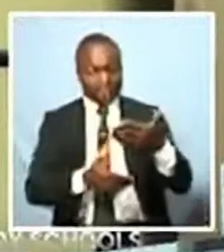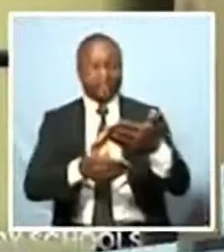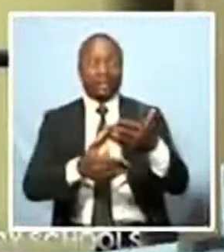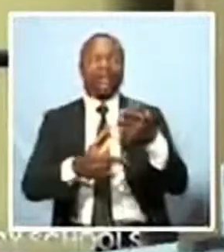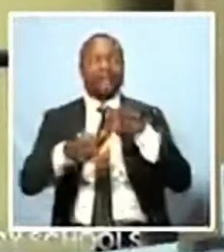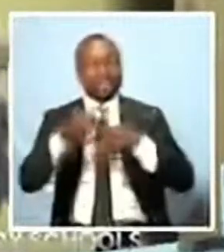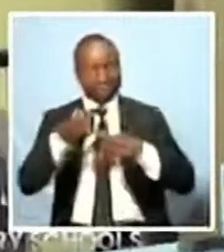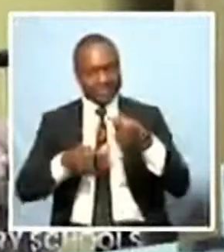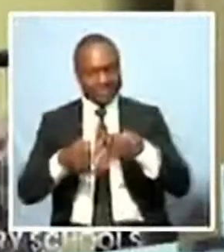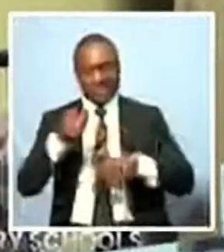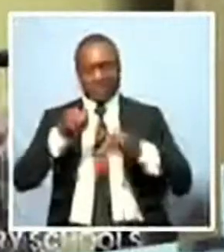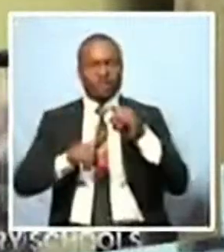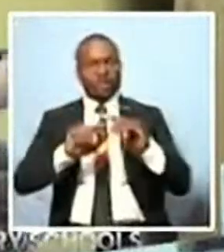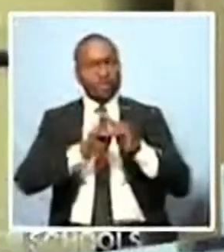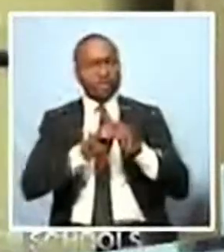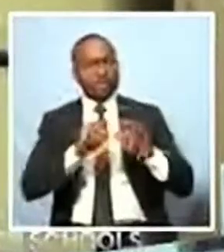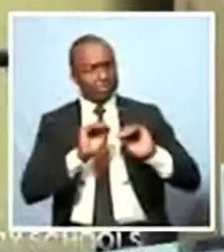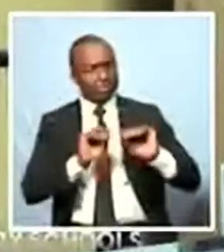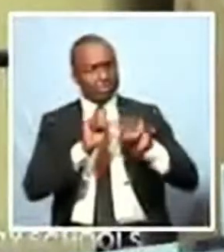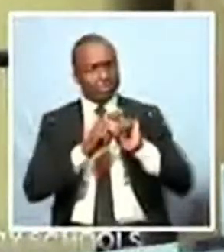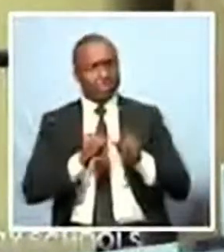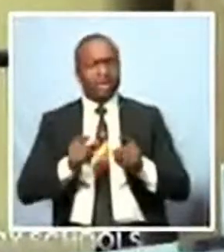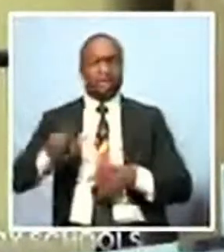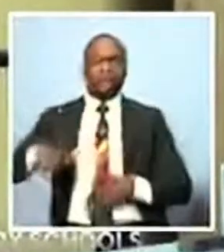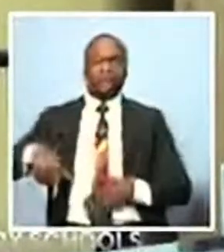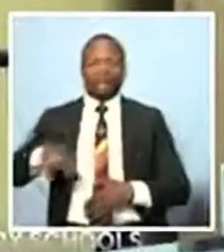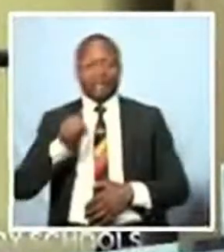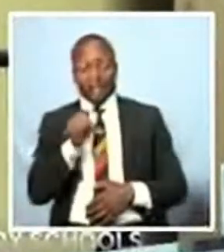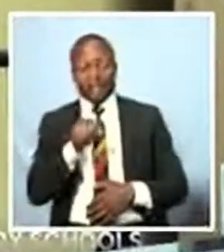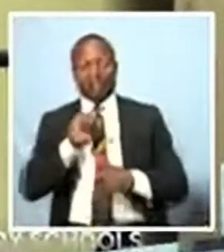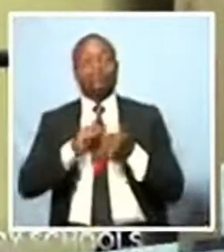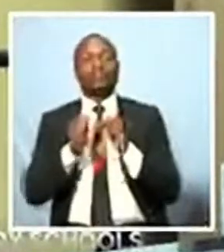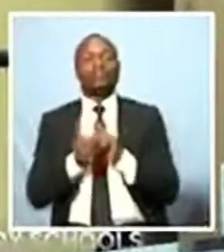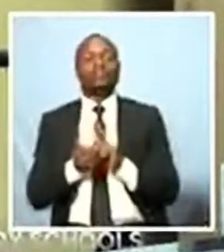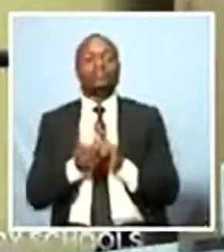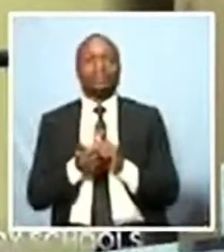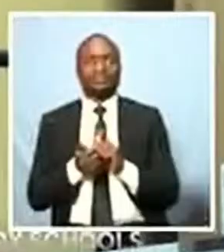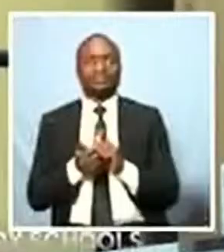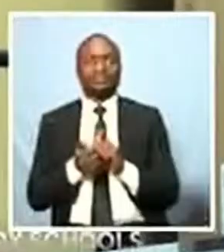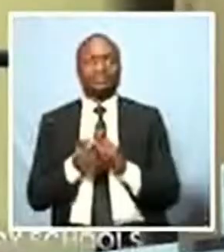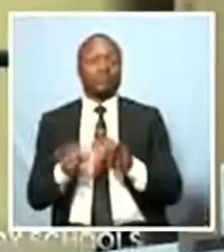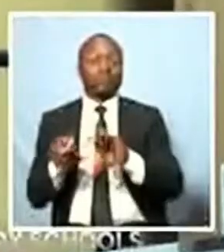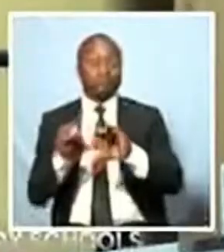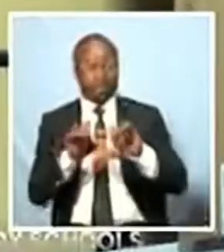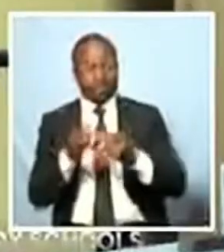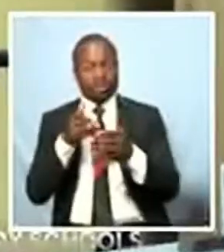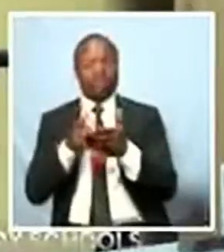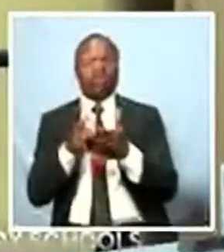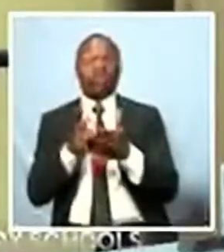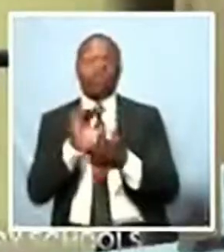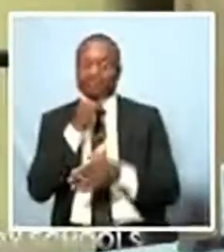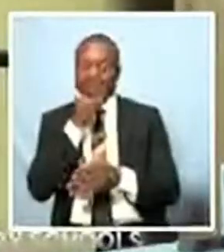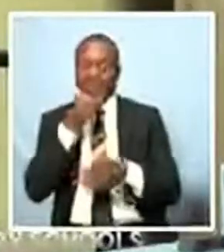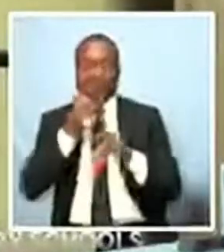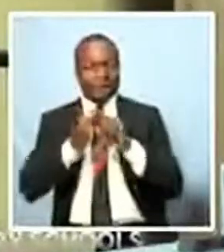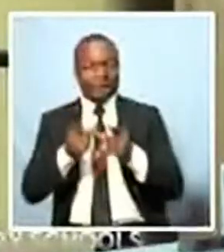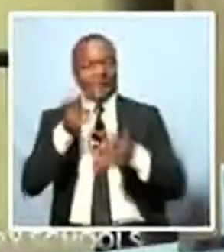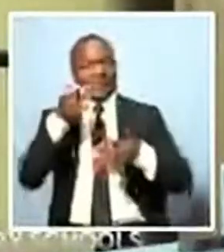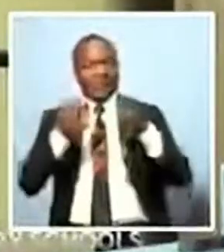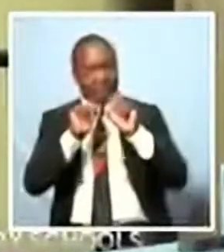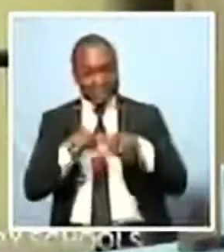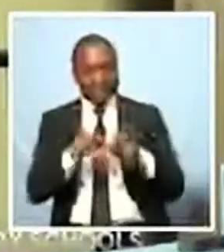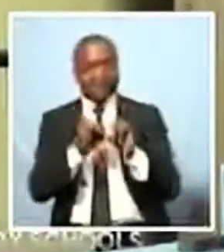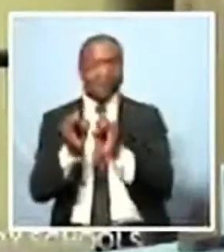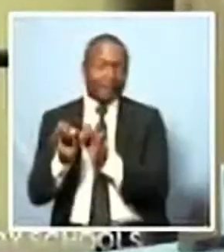cannot start teaching but you are delayed. So that is where the problem is. So once we do that, we are listening. But if we can roll